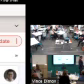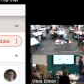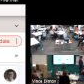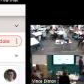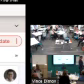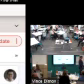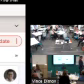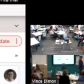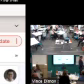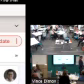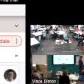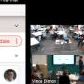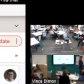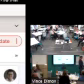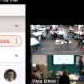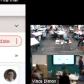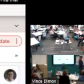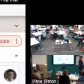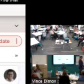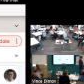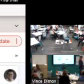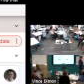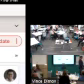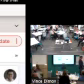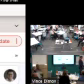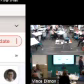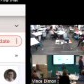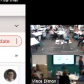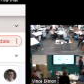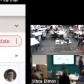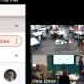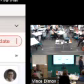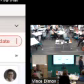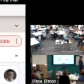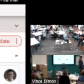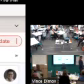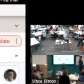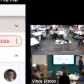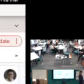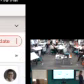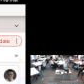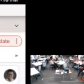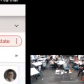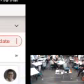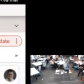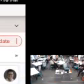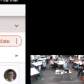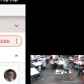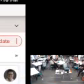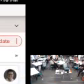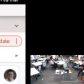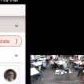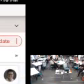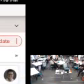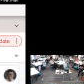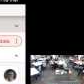So that's Stephanie. No, Stephanie's up at the top. Oh. I don't know who's who. So Start at the top and well, we'll start at the